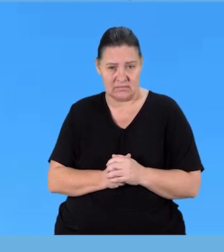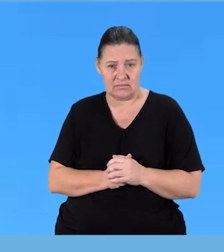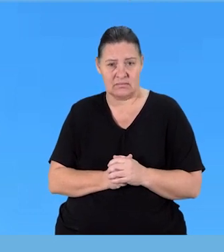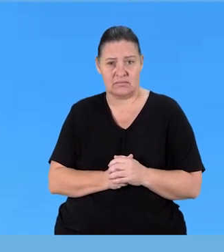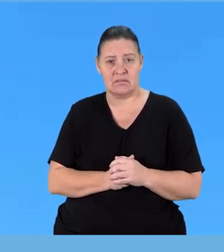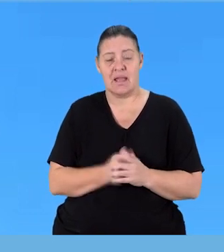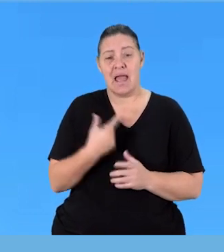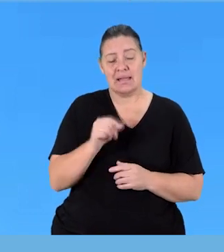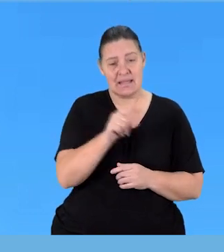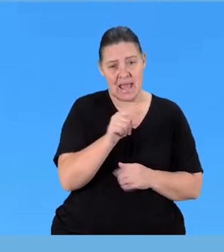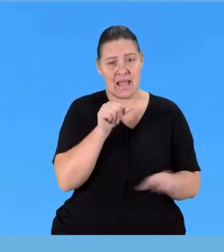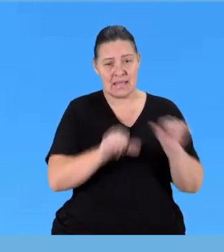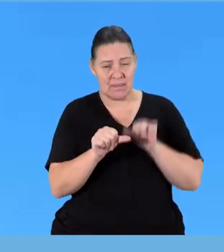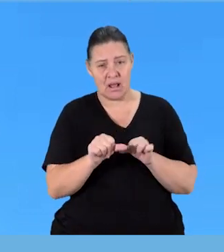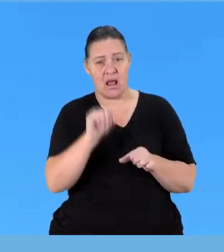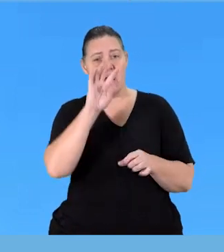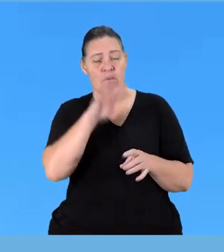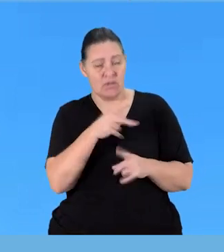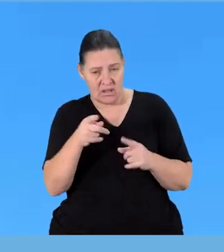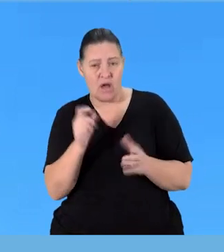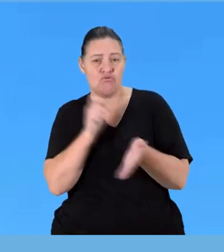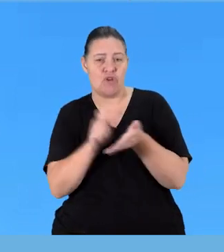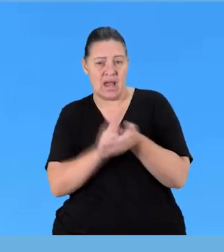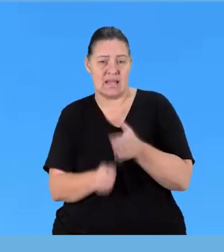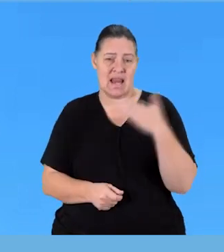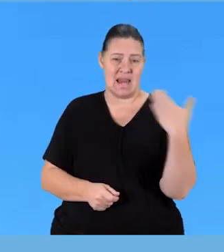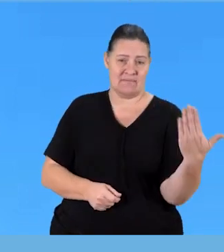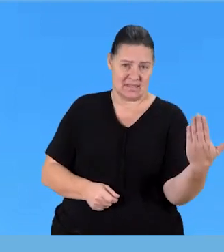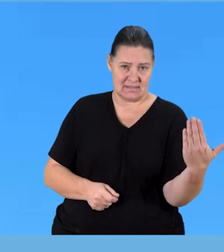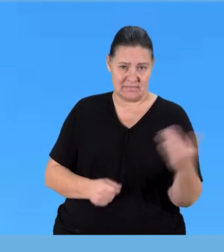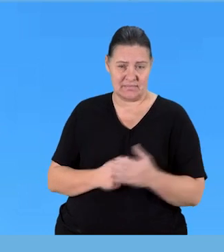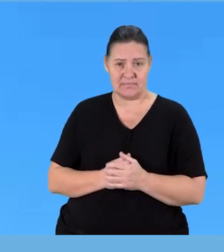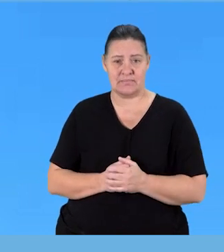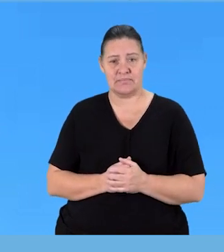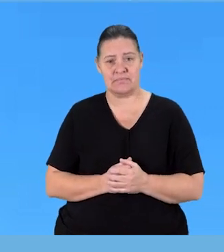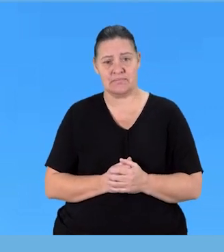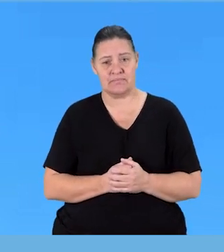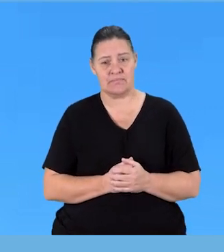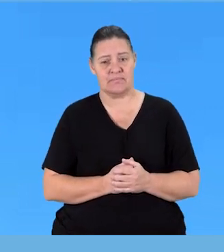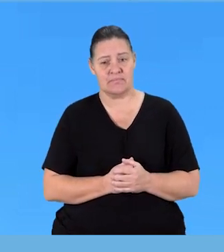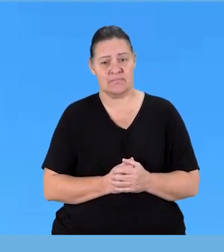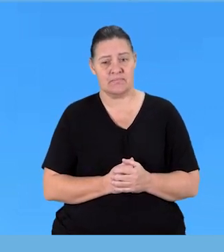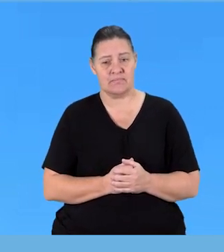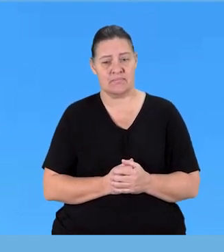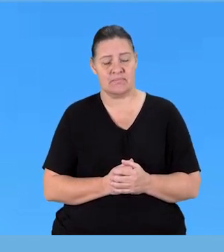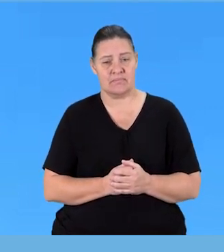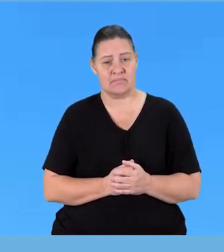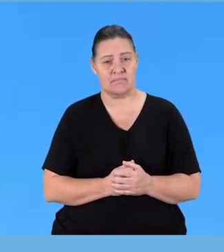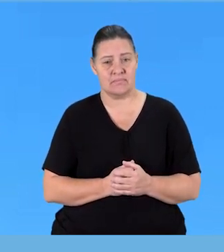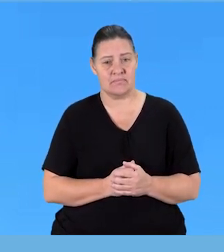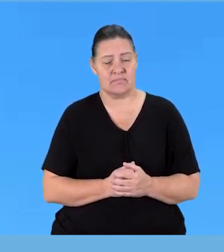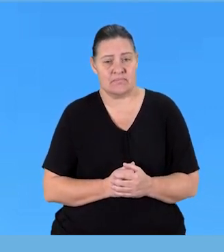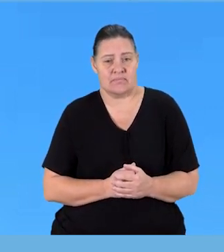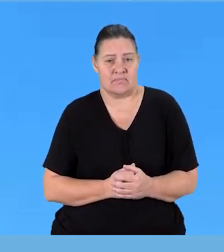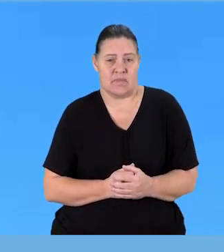participate in a chemical reaction, and their chemical formulas are written on the left-hand side. Important, written on the left-hand side